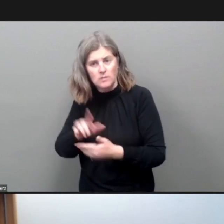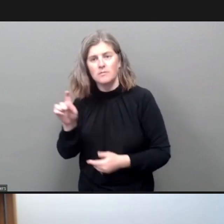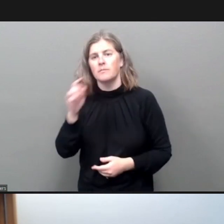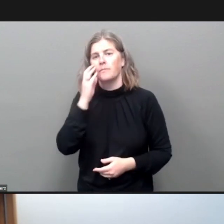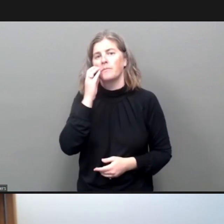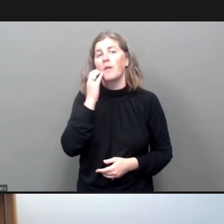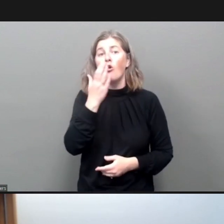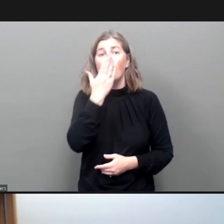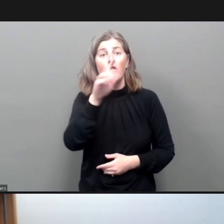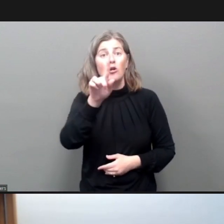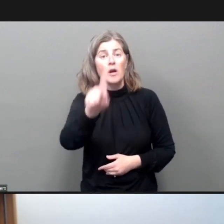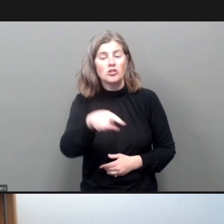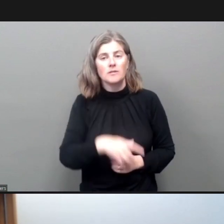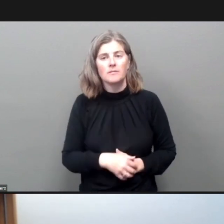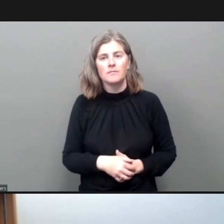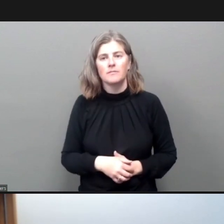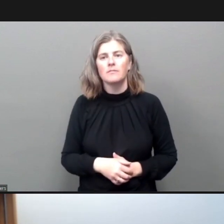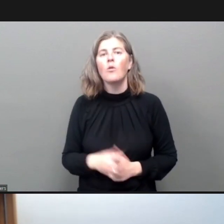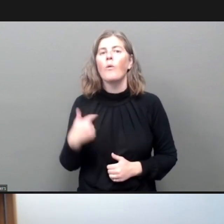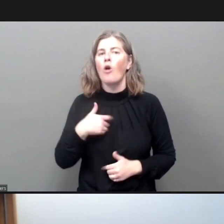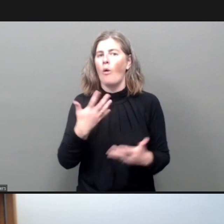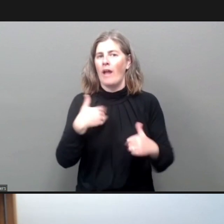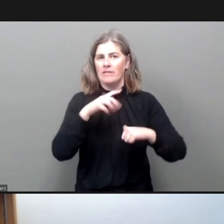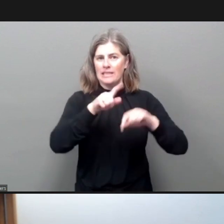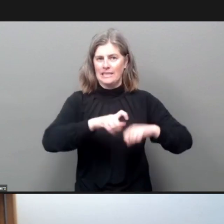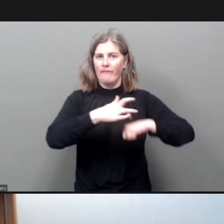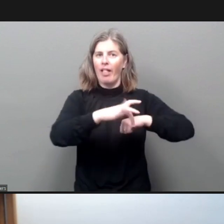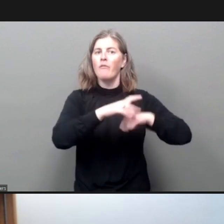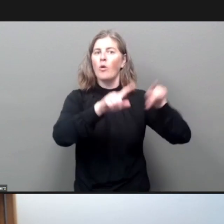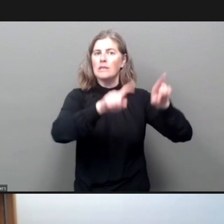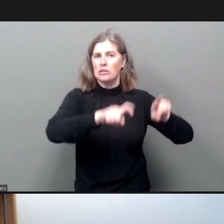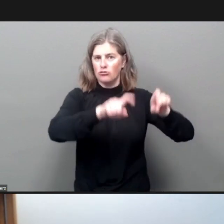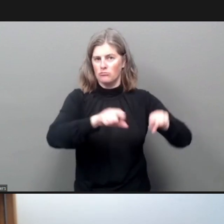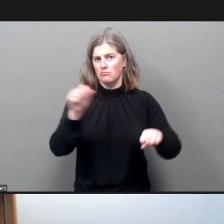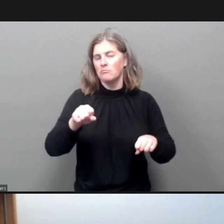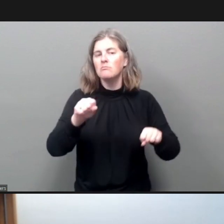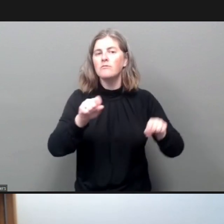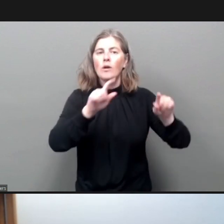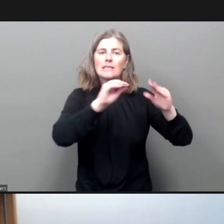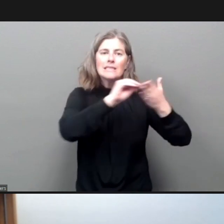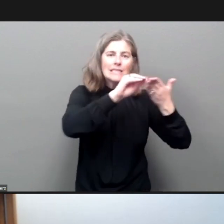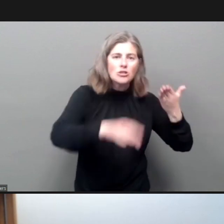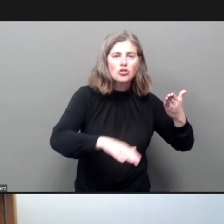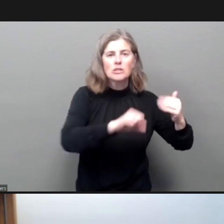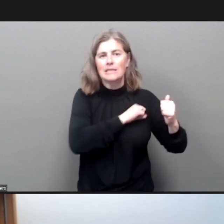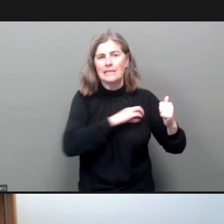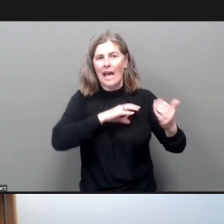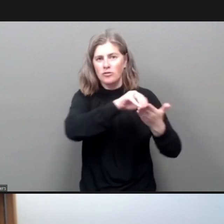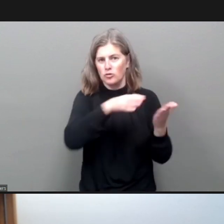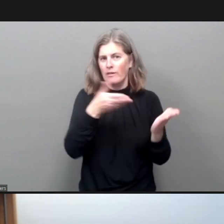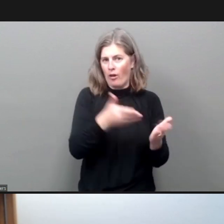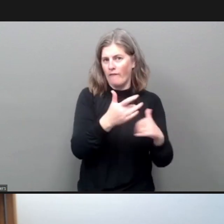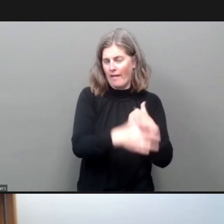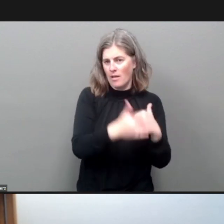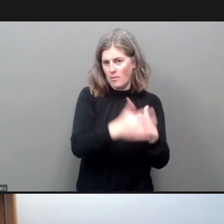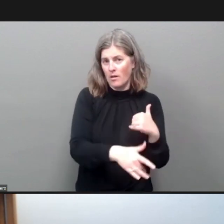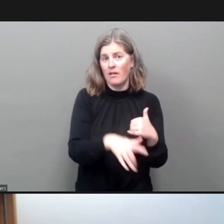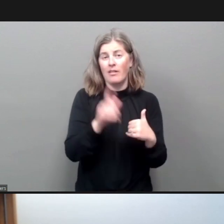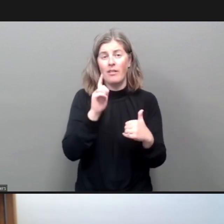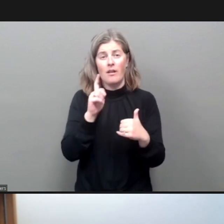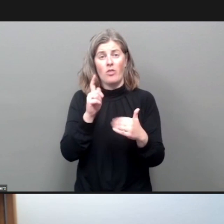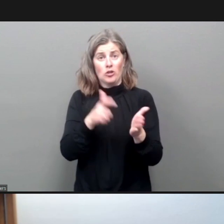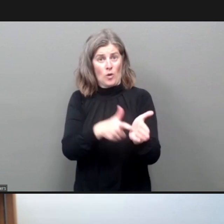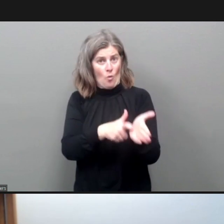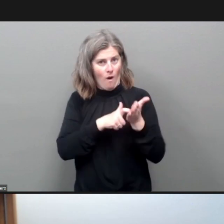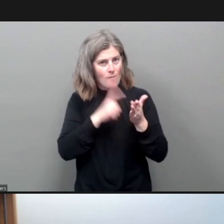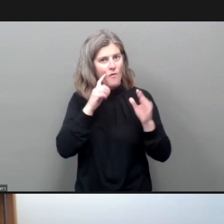great question. And we already have testing available for teachers, staff, and students in the schools. There's requirements for teachers